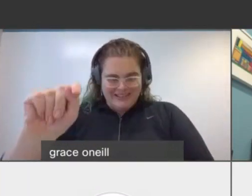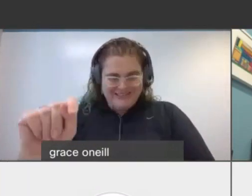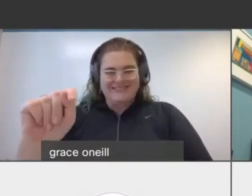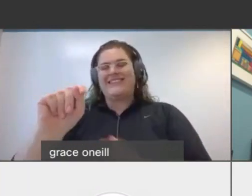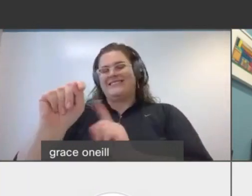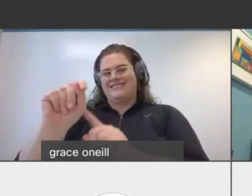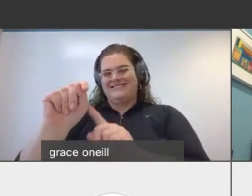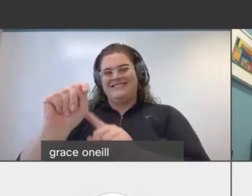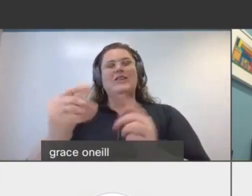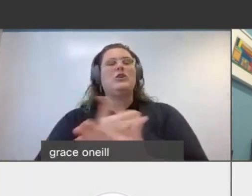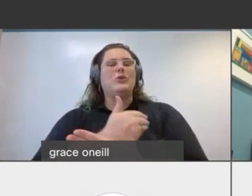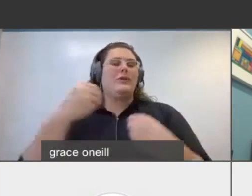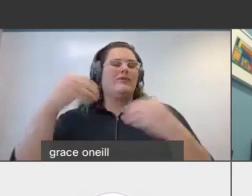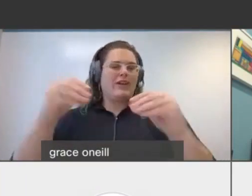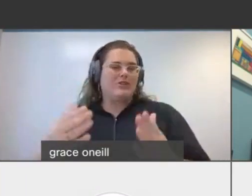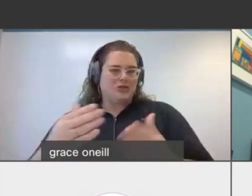QLARANT.